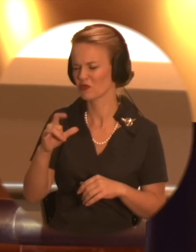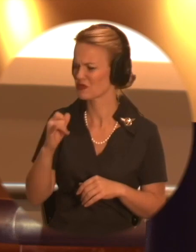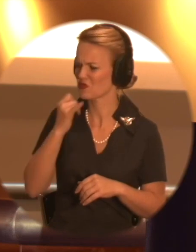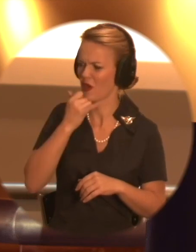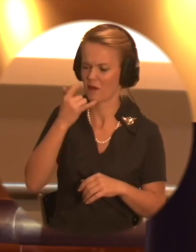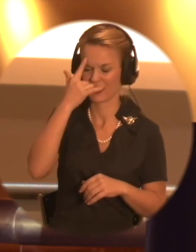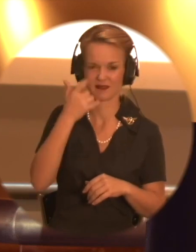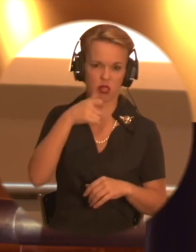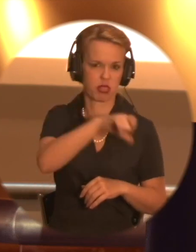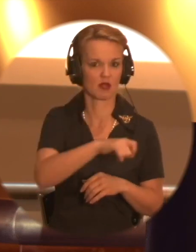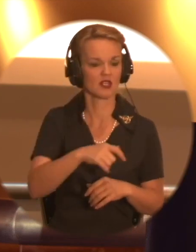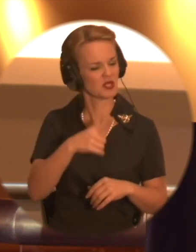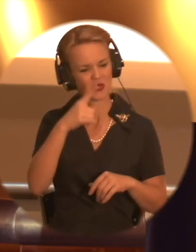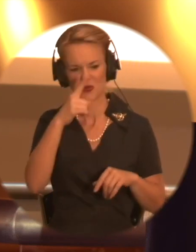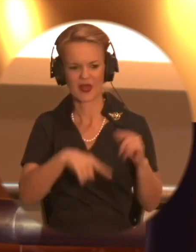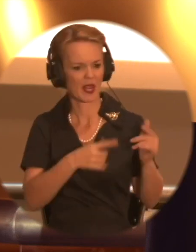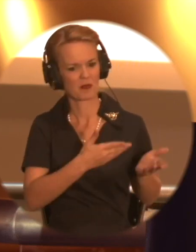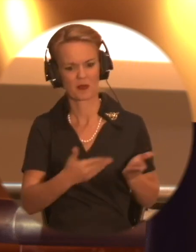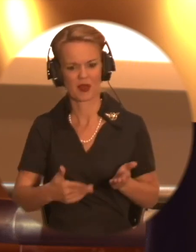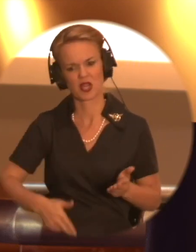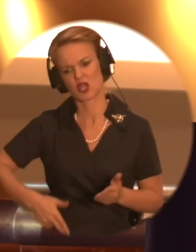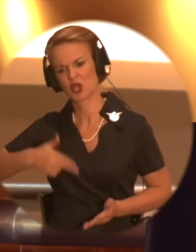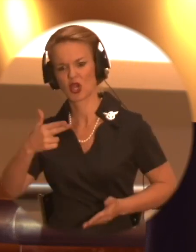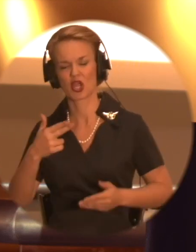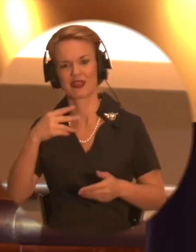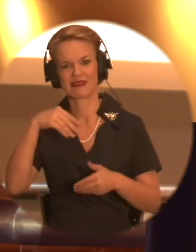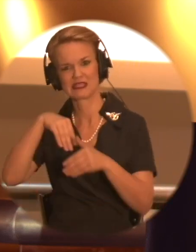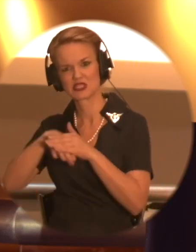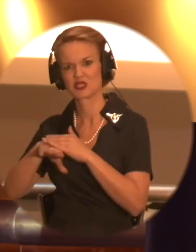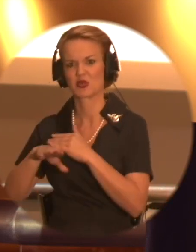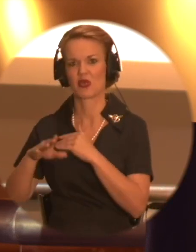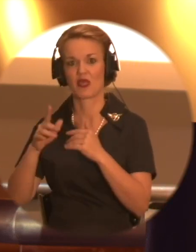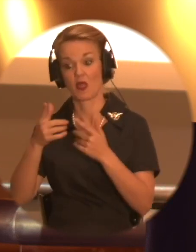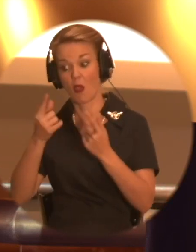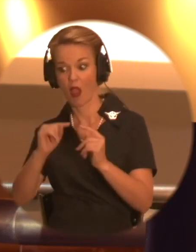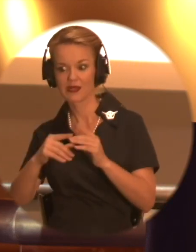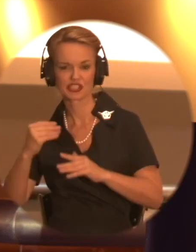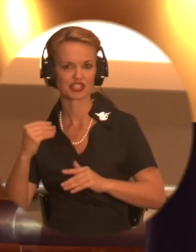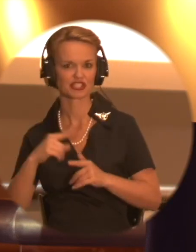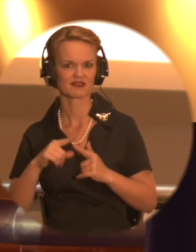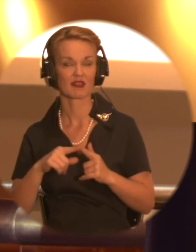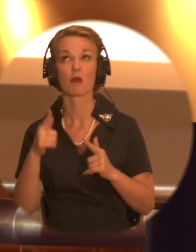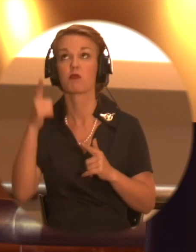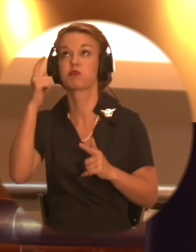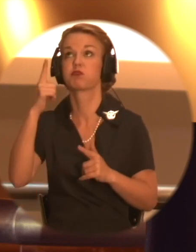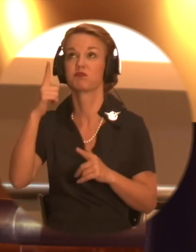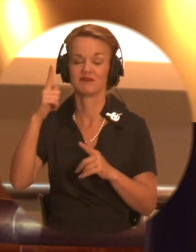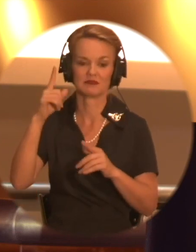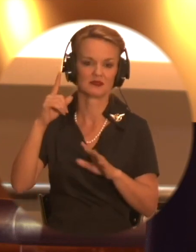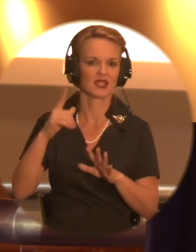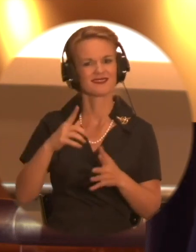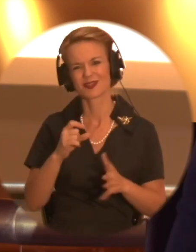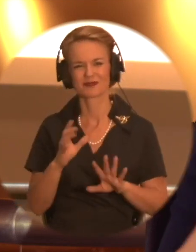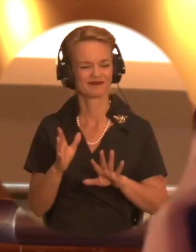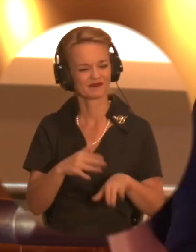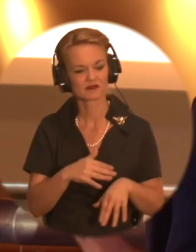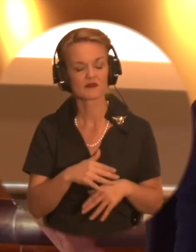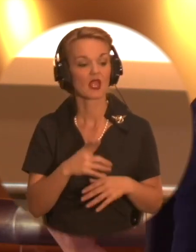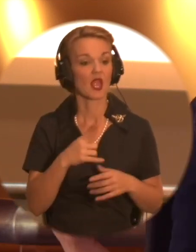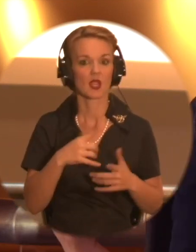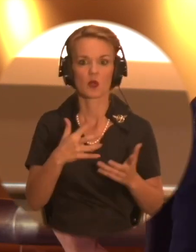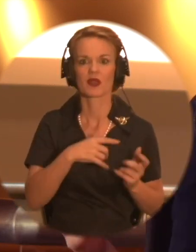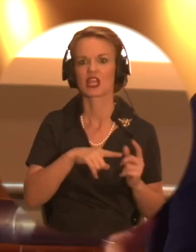bring a gun into an audition and actually shoot through the ceiling, and he didn't understand that. Oh my goodness. So he went to Vegas and wanted to create casinos that were